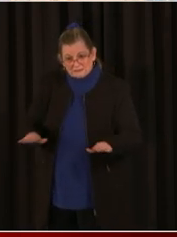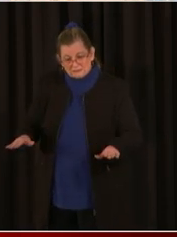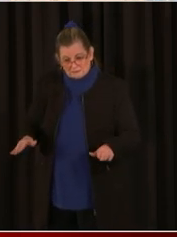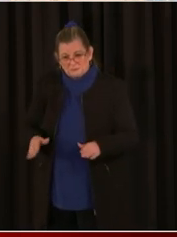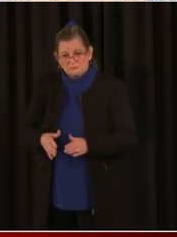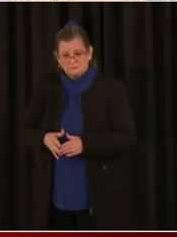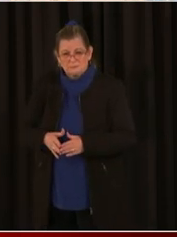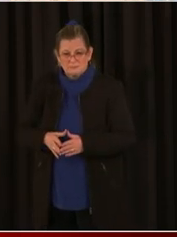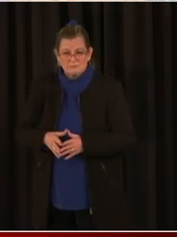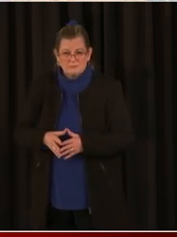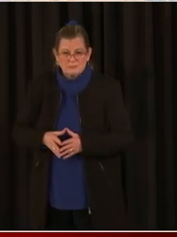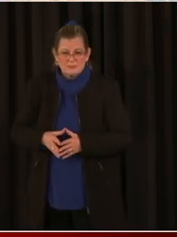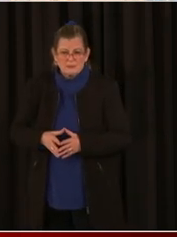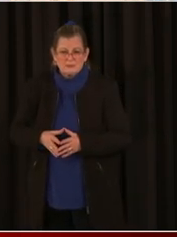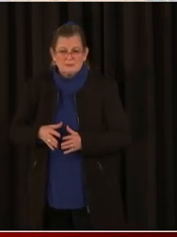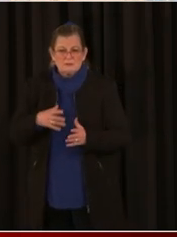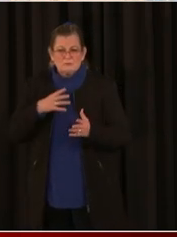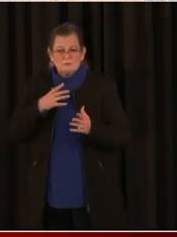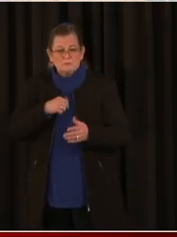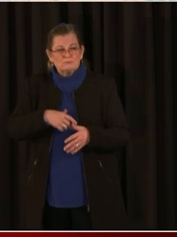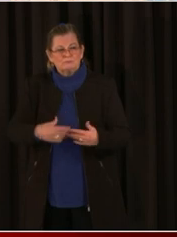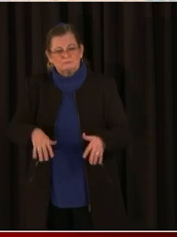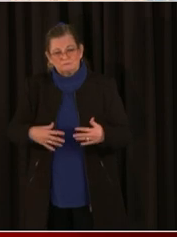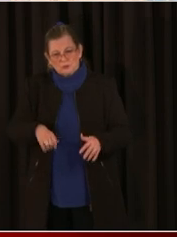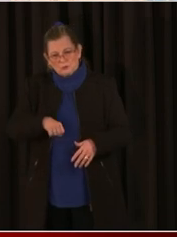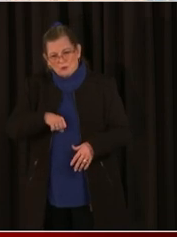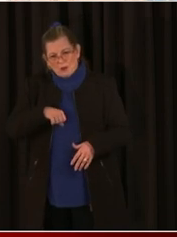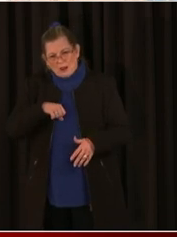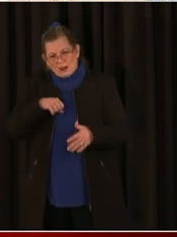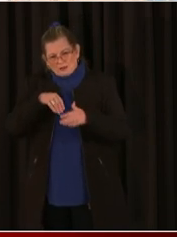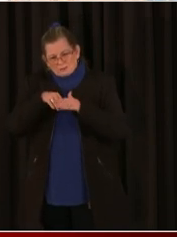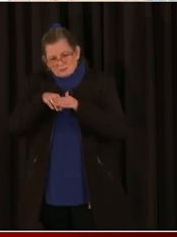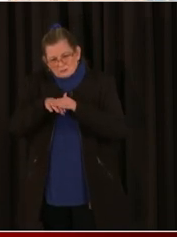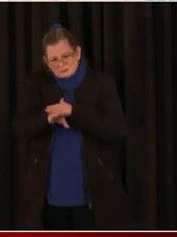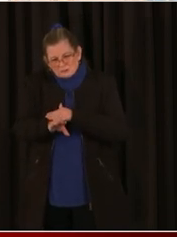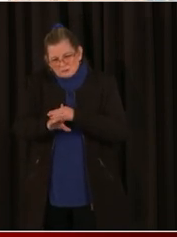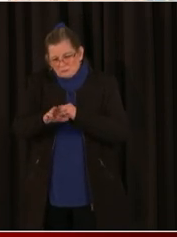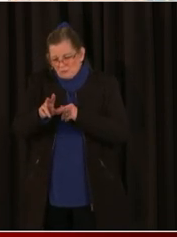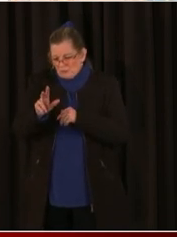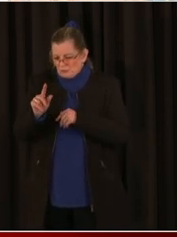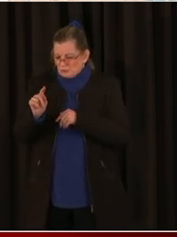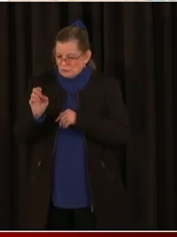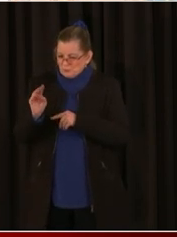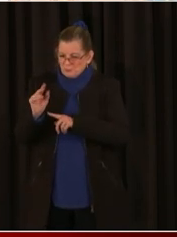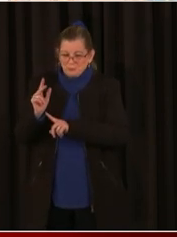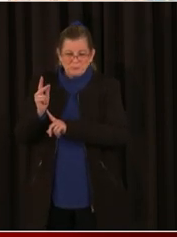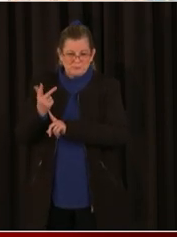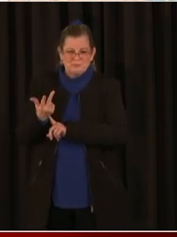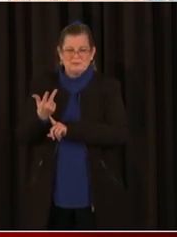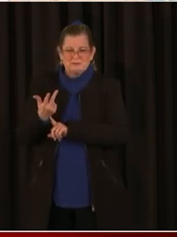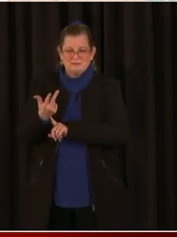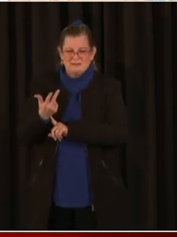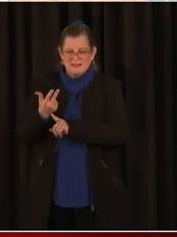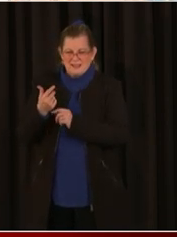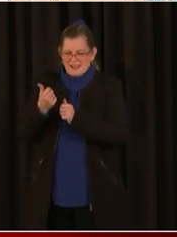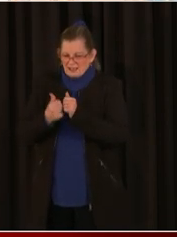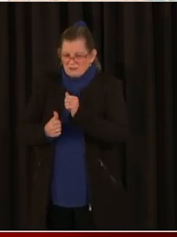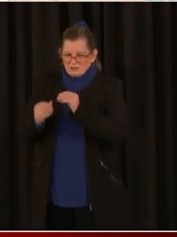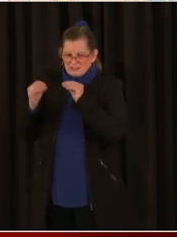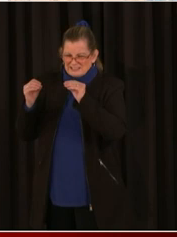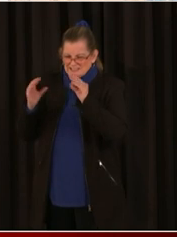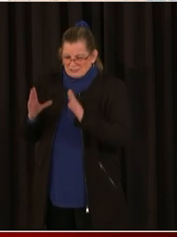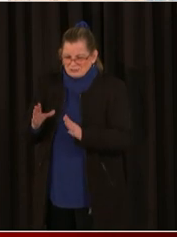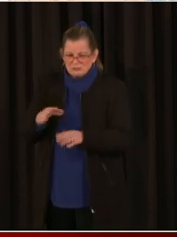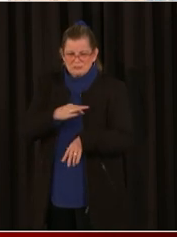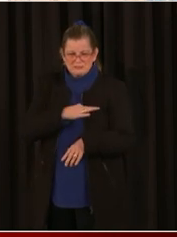person this week. We are proud that going into Term 3 that every teacher and staff member working in